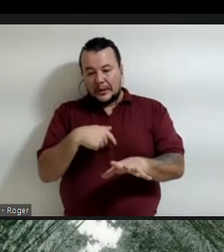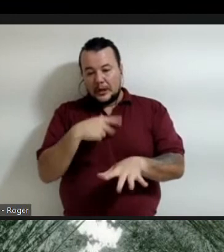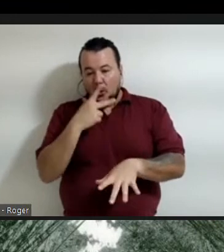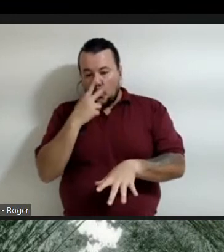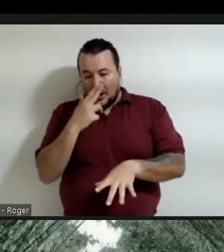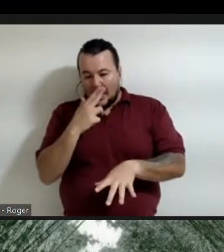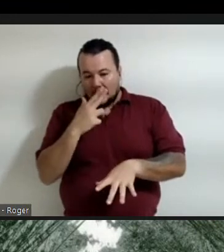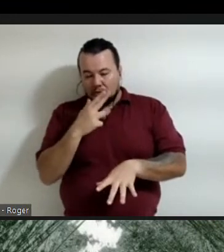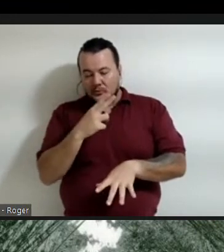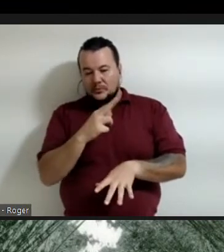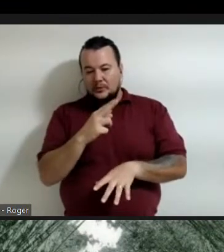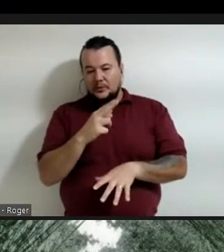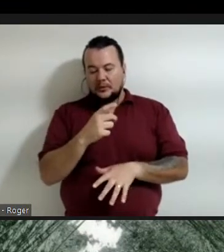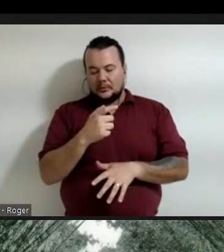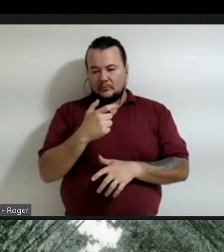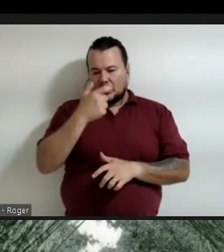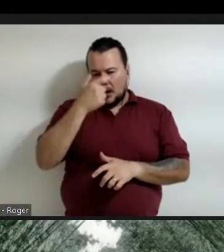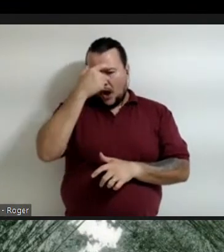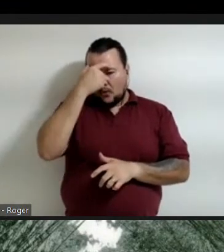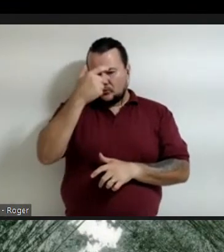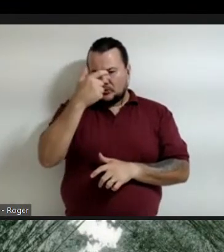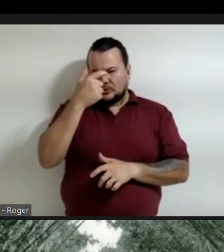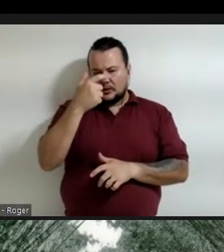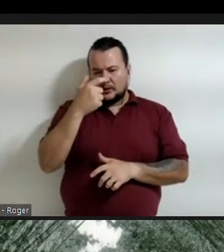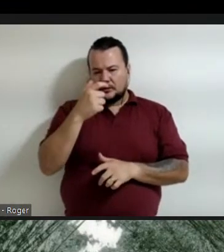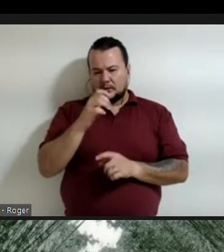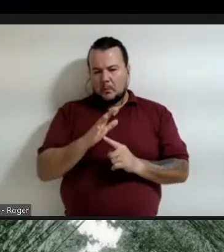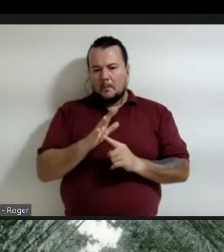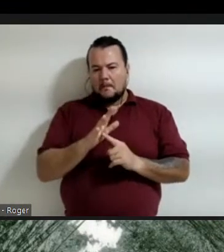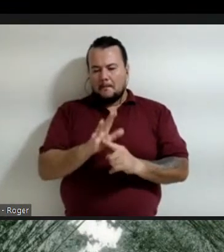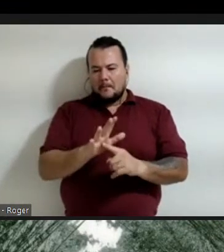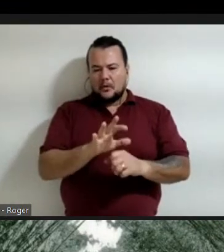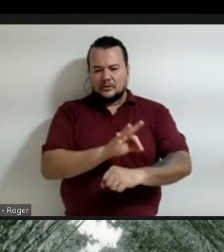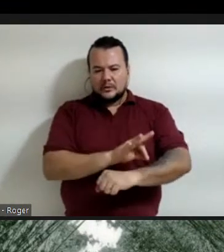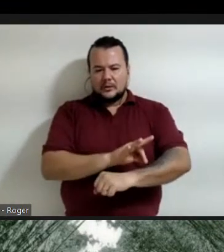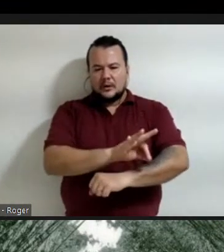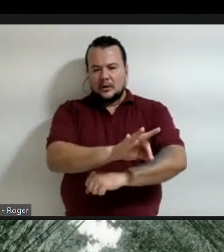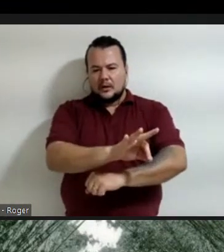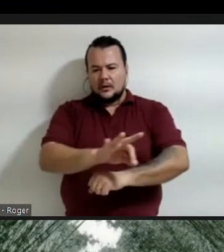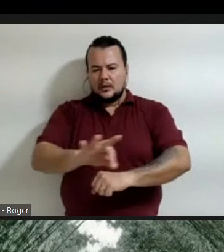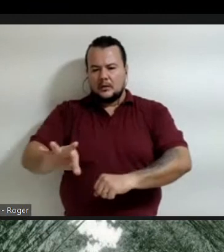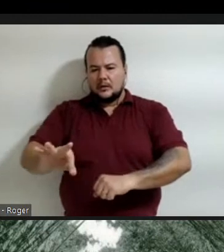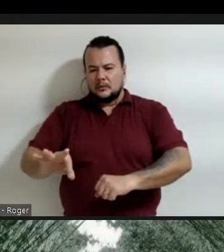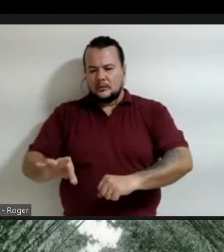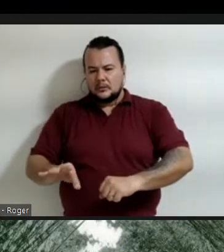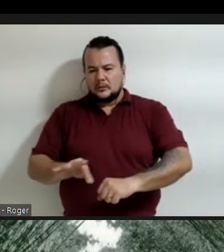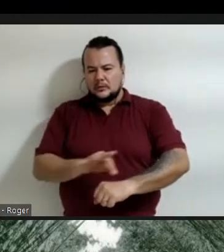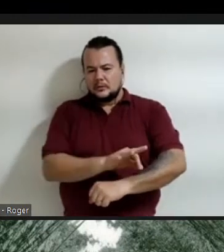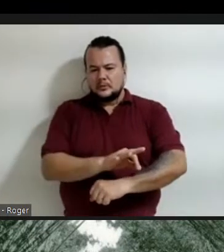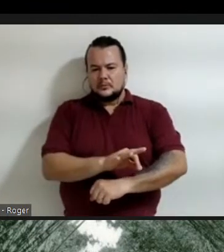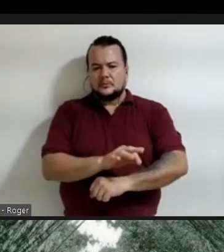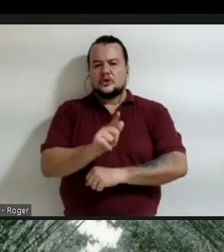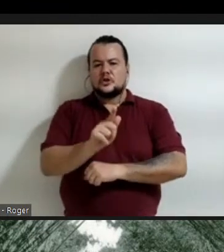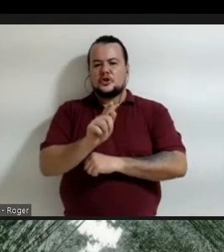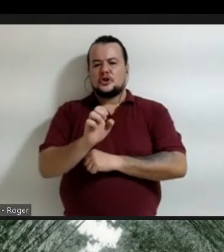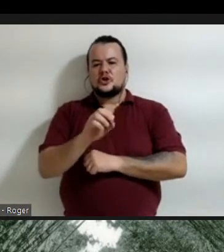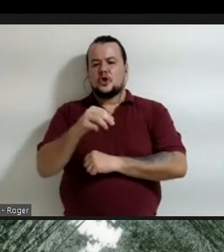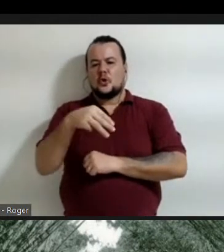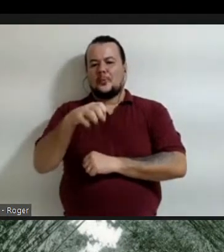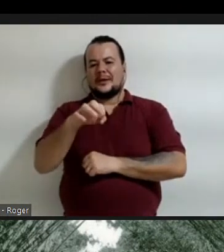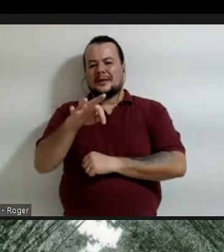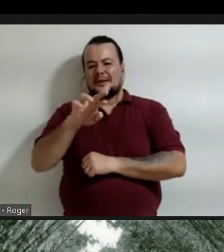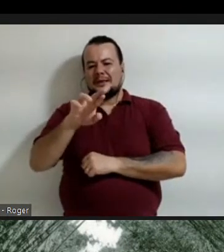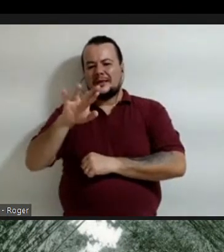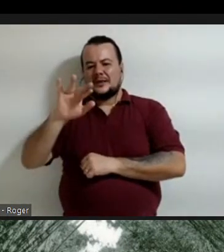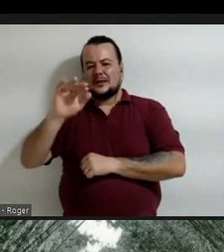to the international style. I think one of the characteristics of the South African style is there are sculptural elements, but they're very